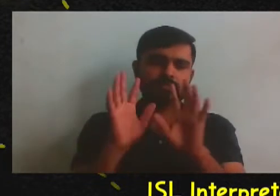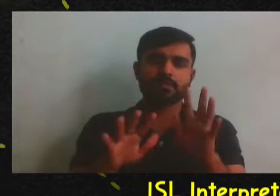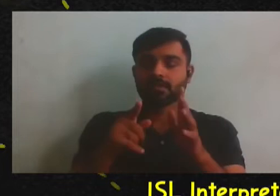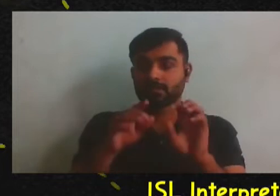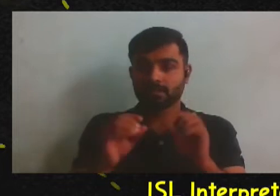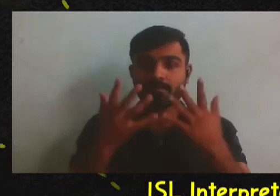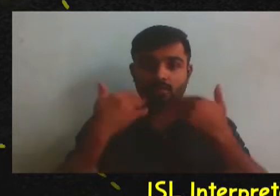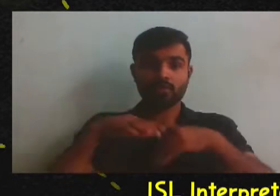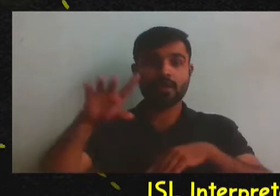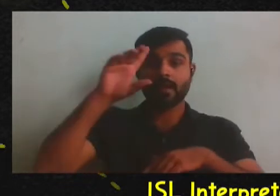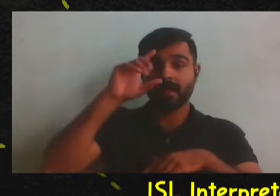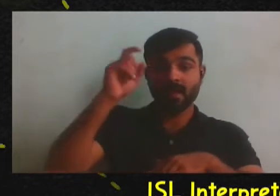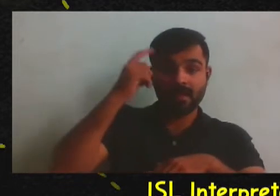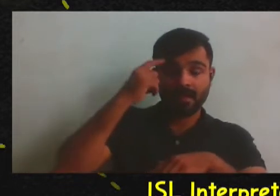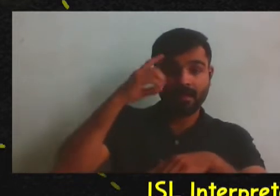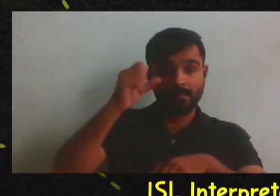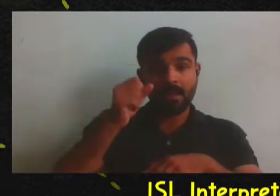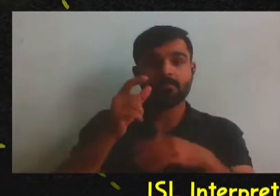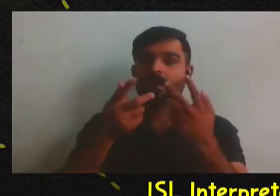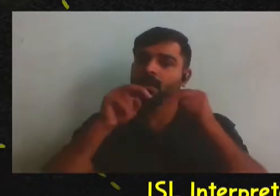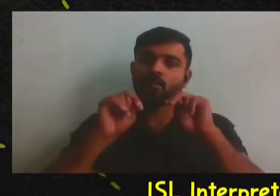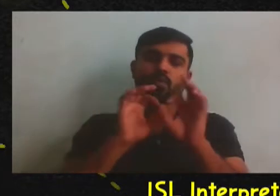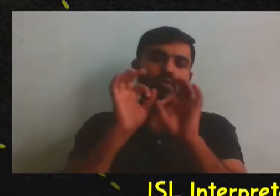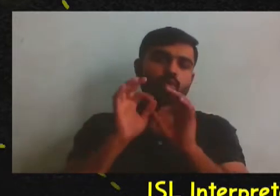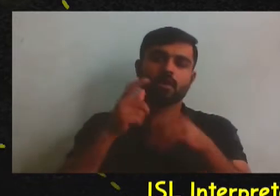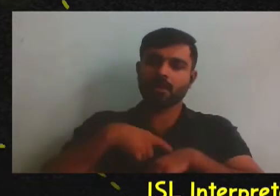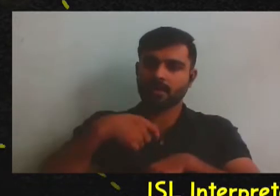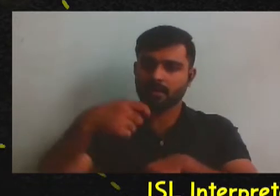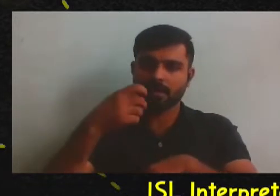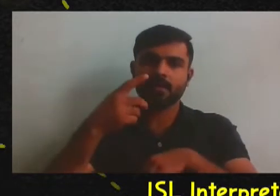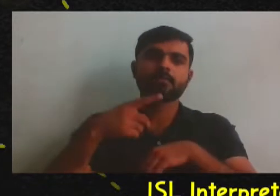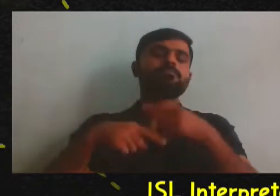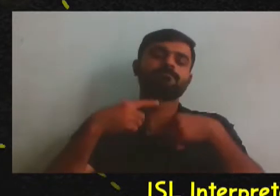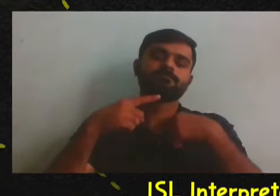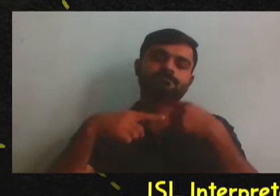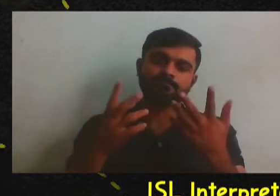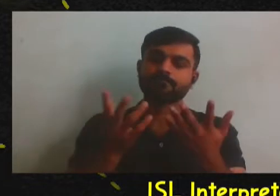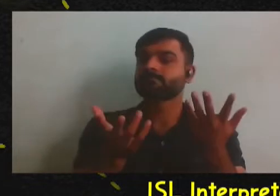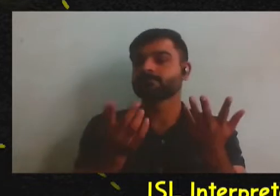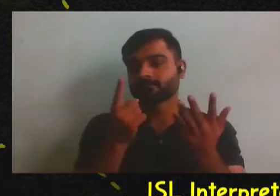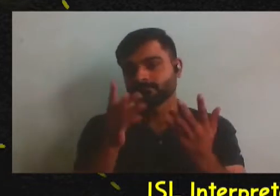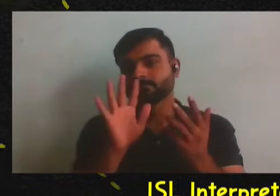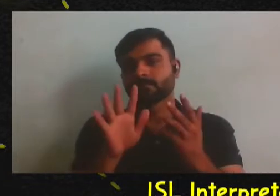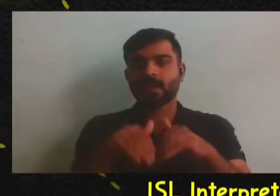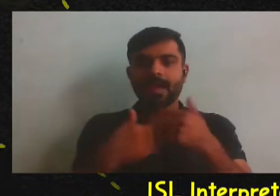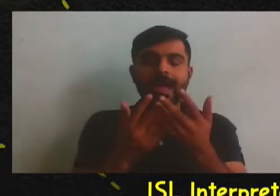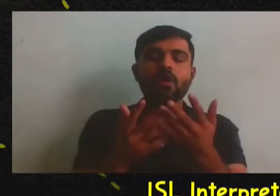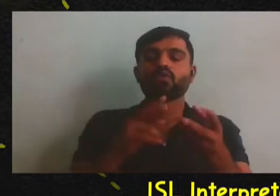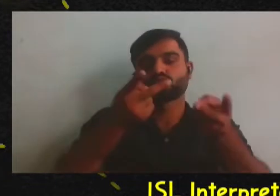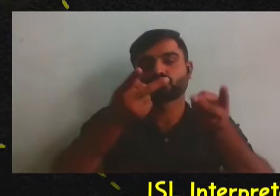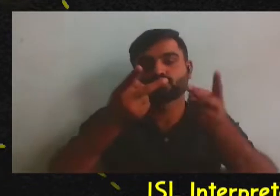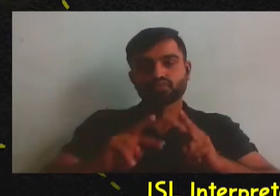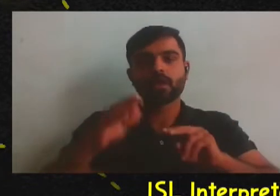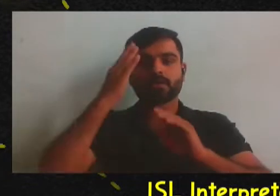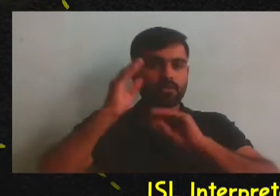human memory, and unfortunately, that's not necessarily long-term efficient. So therefore, how do you transfer that knowledge?